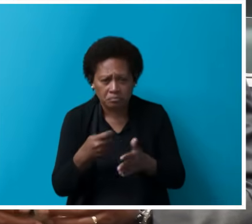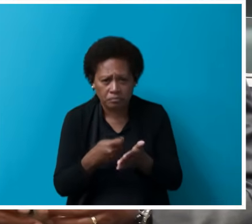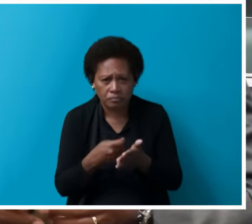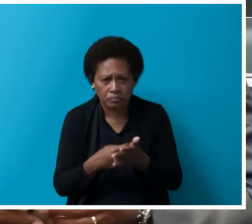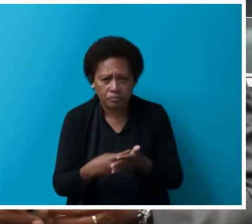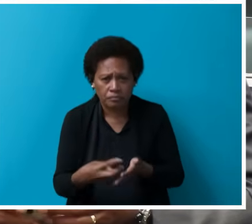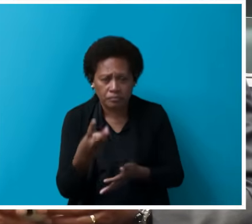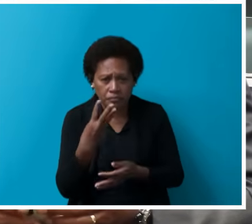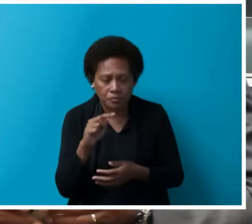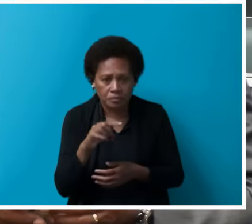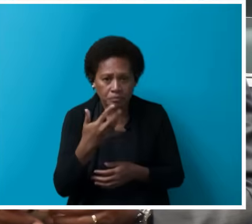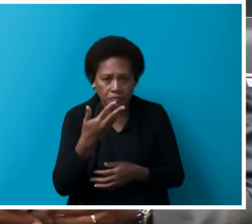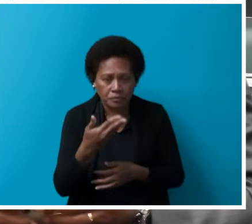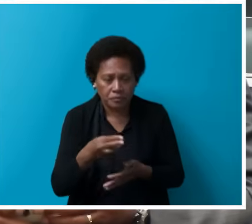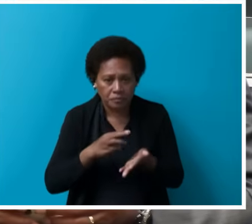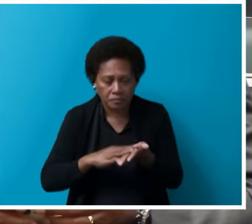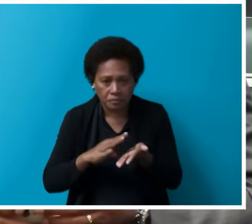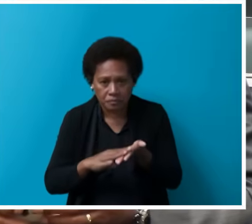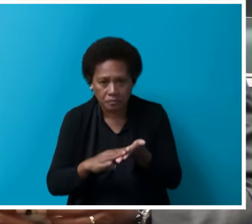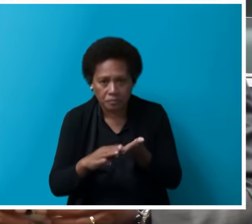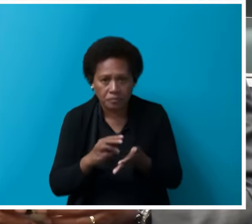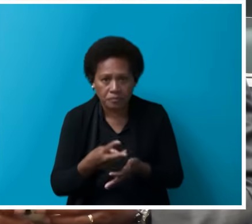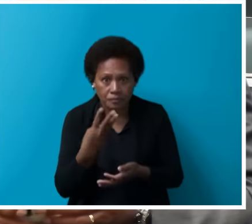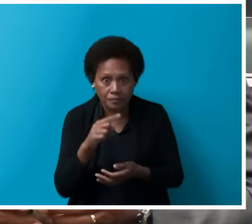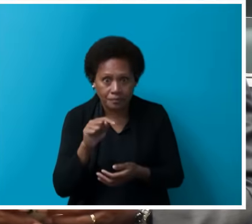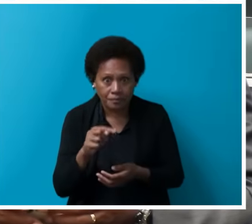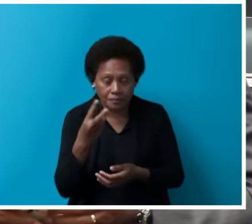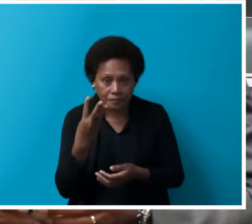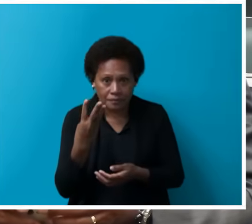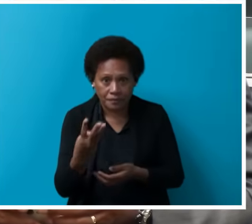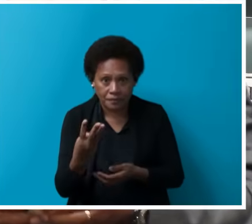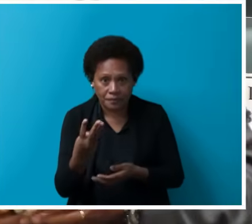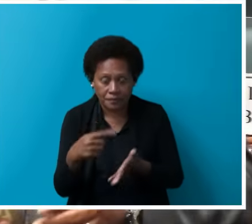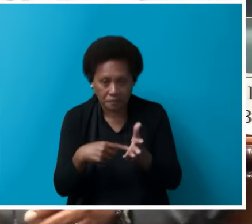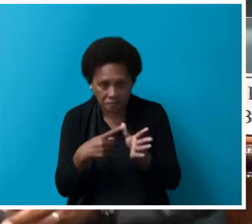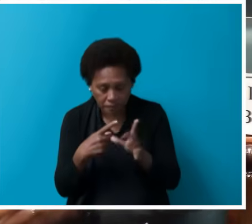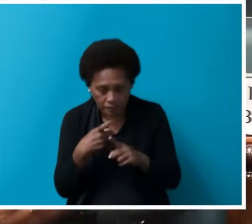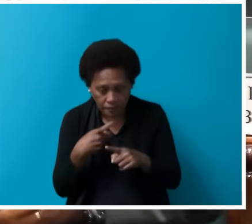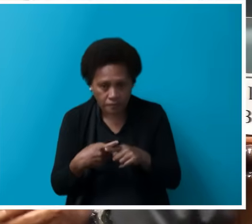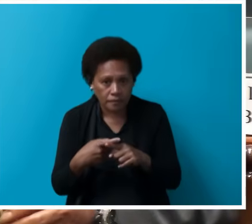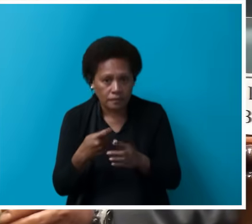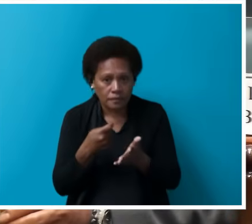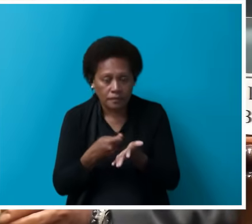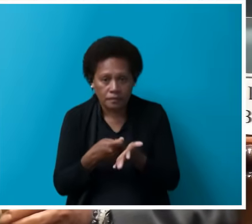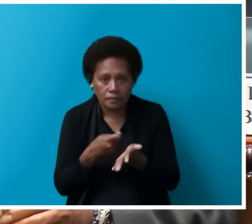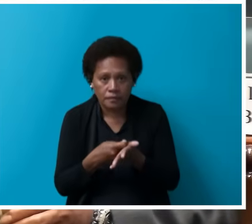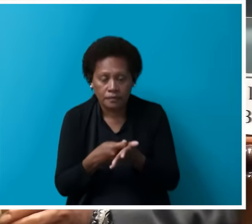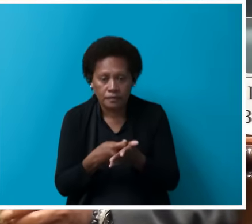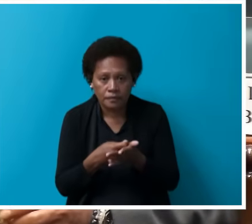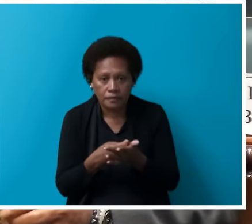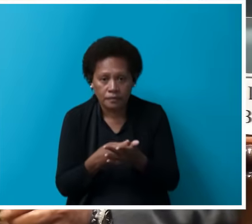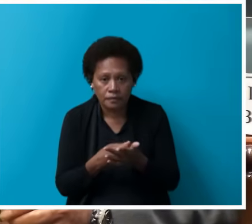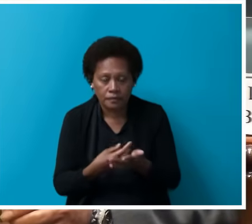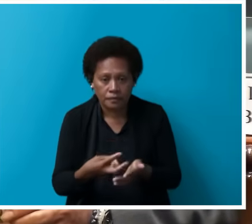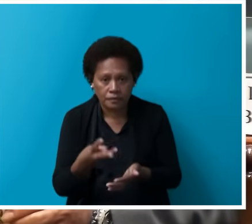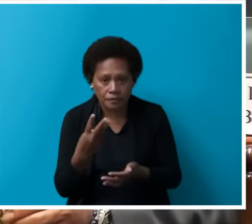3.95 billion, comprising 3.37 billion in tax revenue and 573.2 million